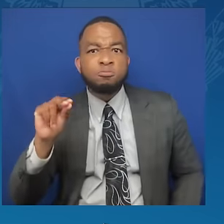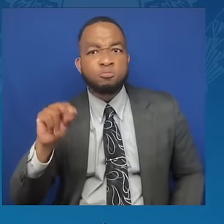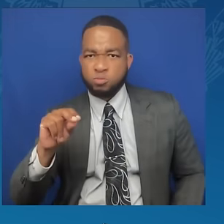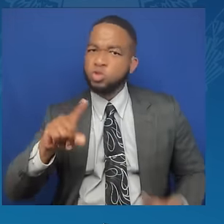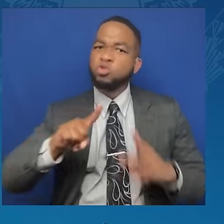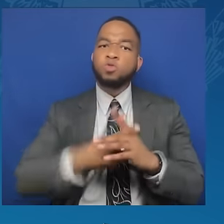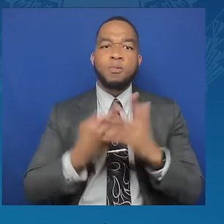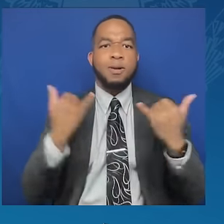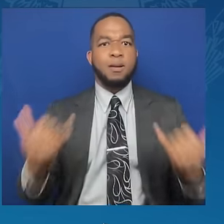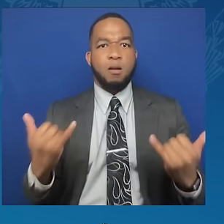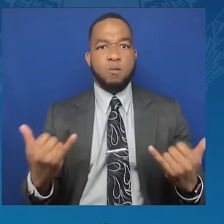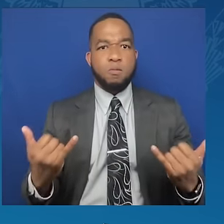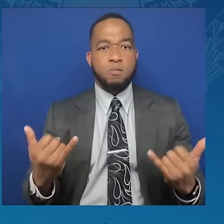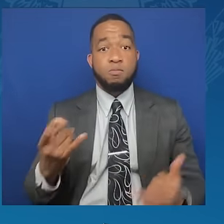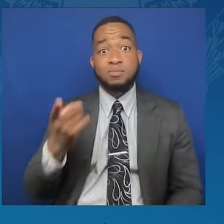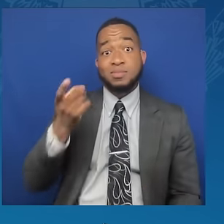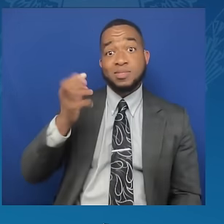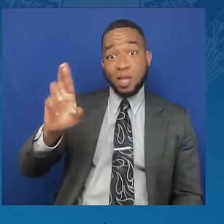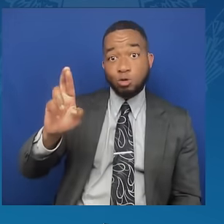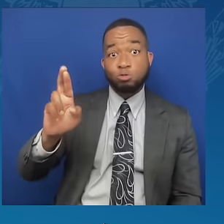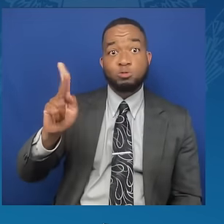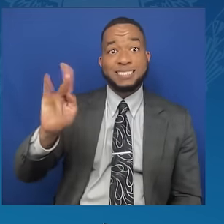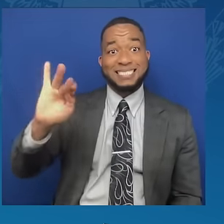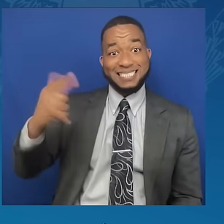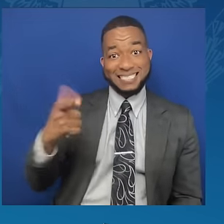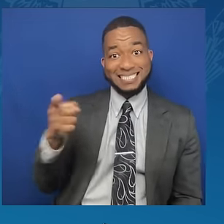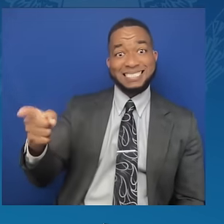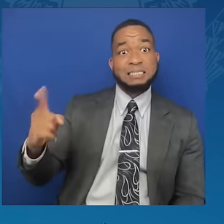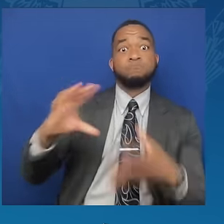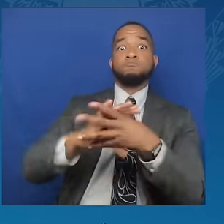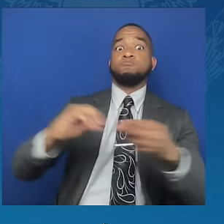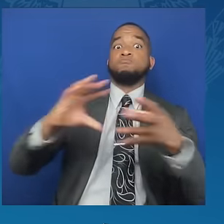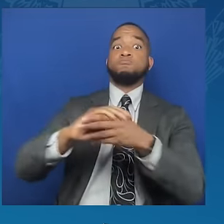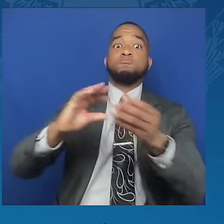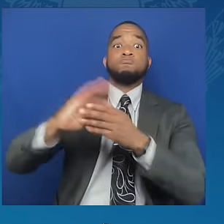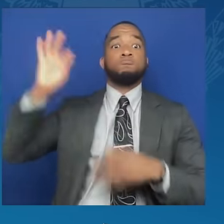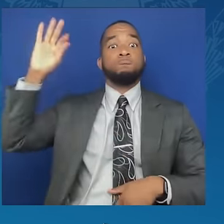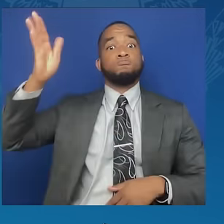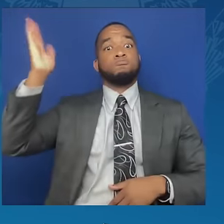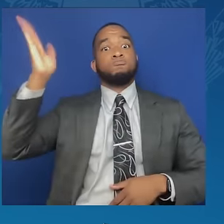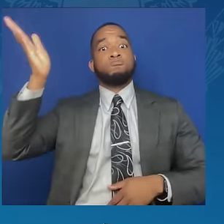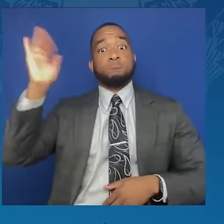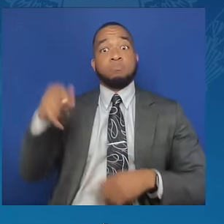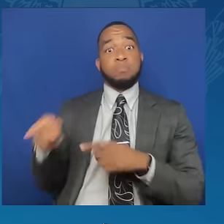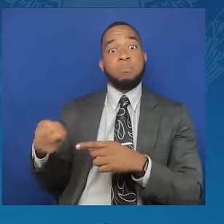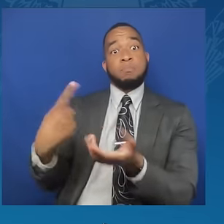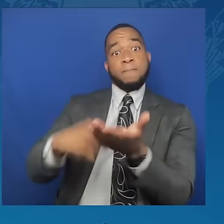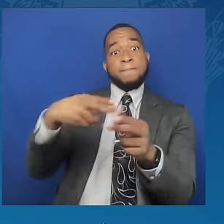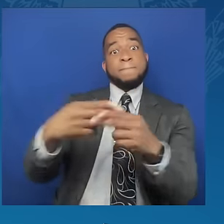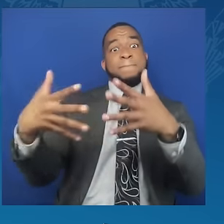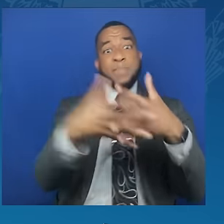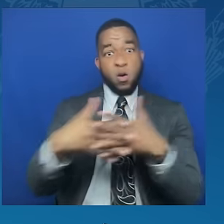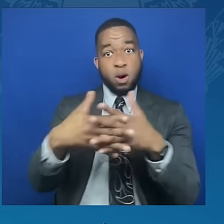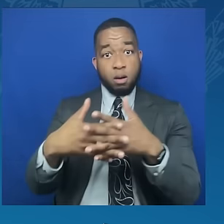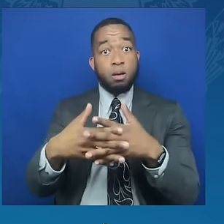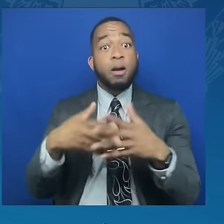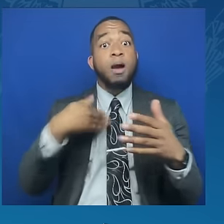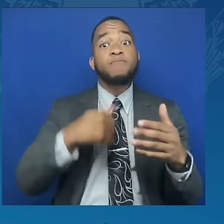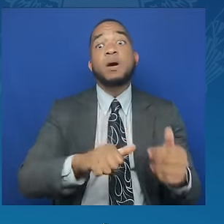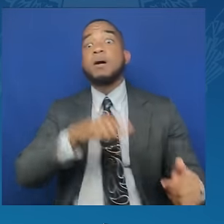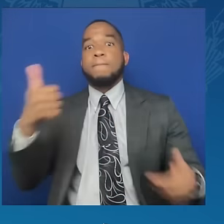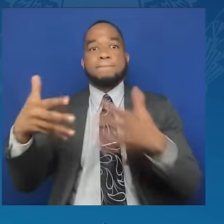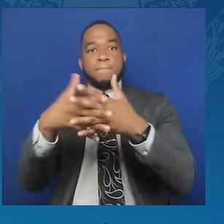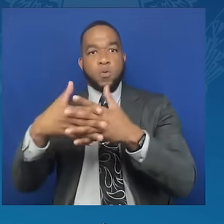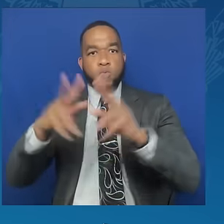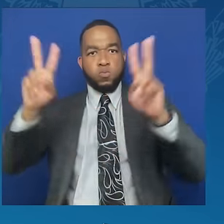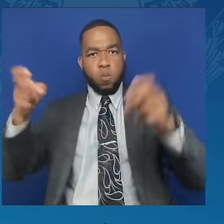America. We are the other America. Well, folks don't care about us. You can't even get a loan at